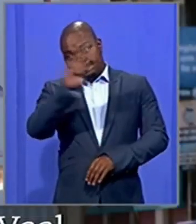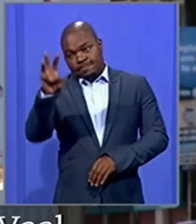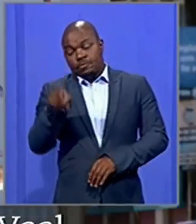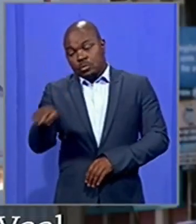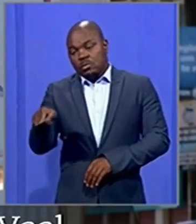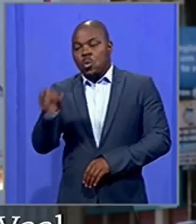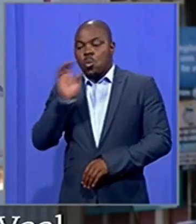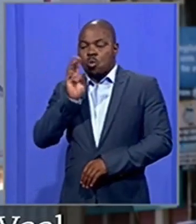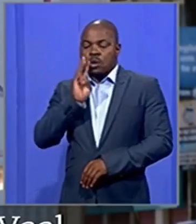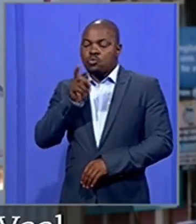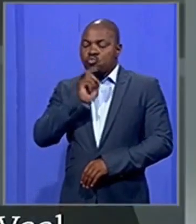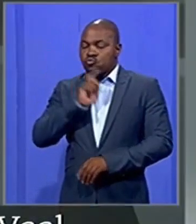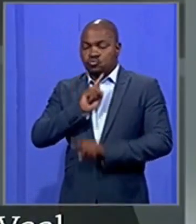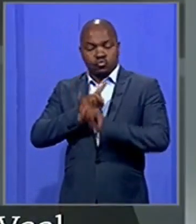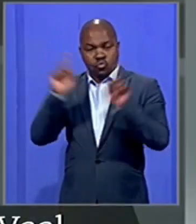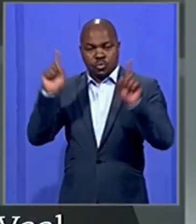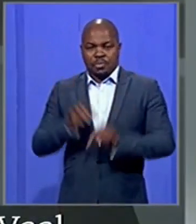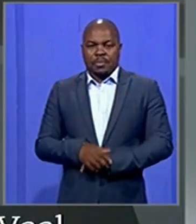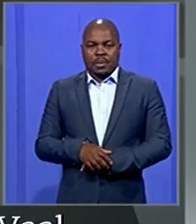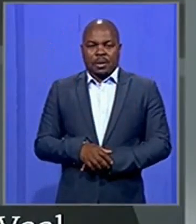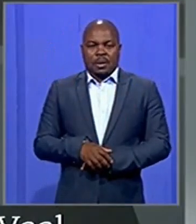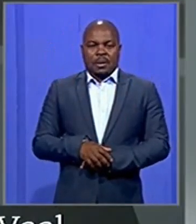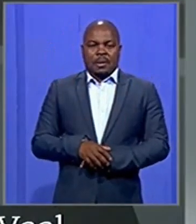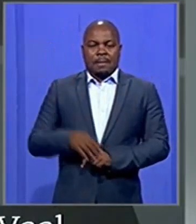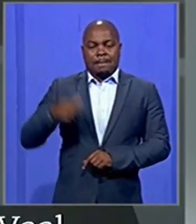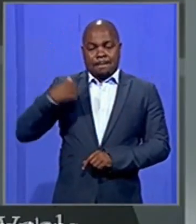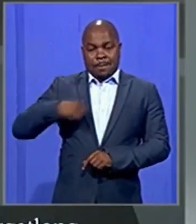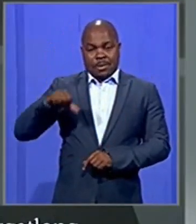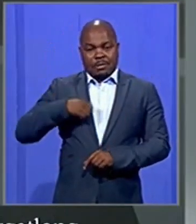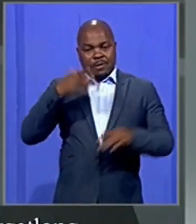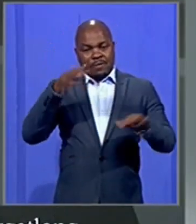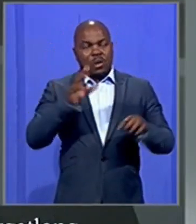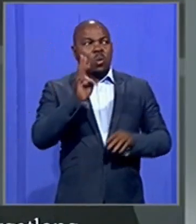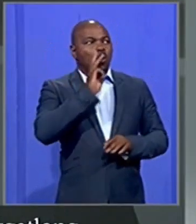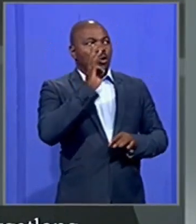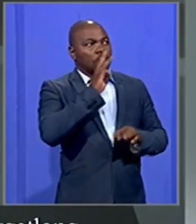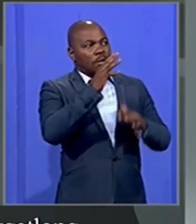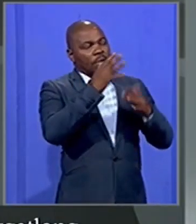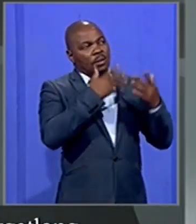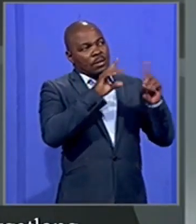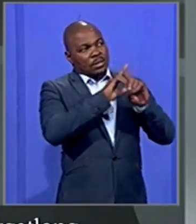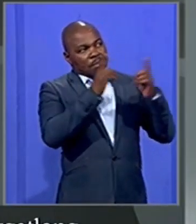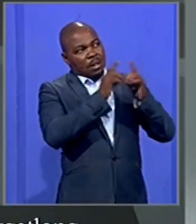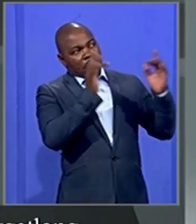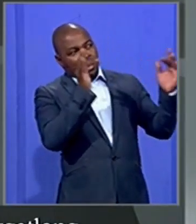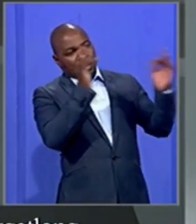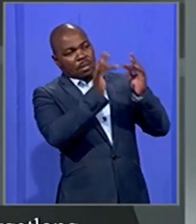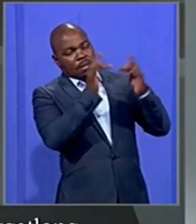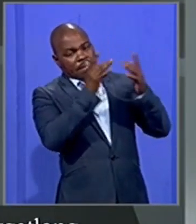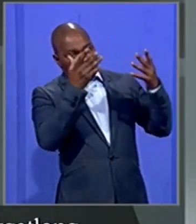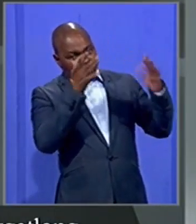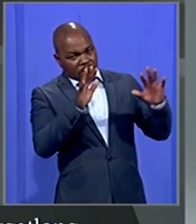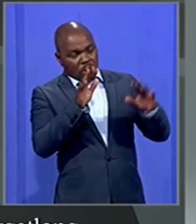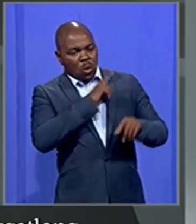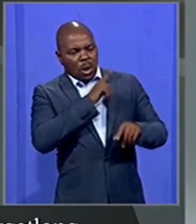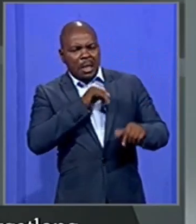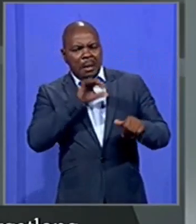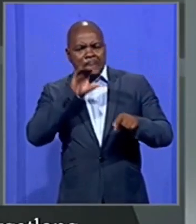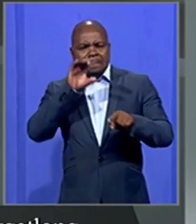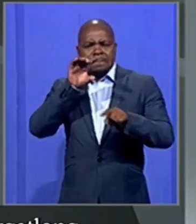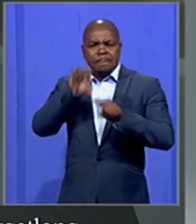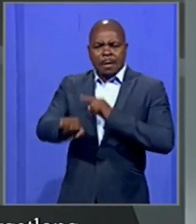metsi yao. The municipality contacted the Department of Water Affairs and Sanitation immediately after noticing algae in